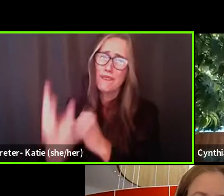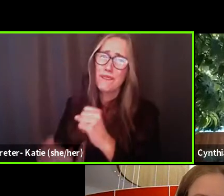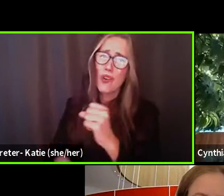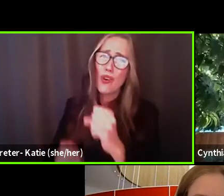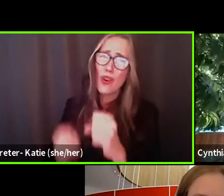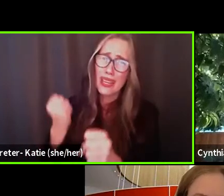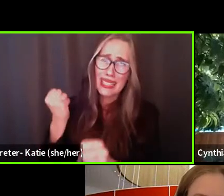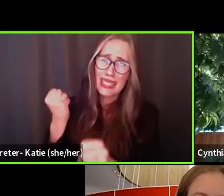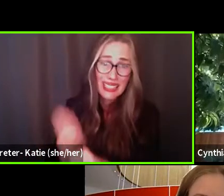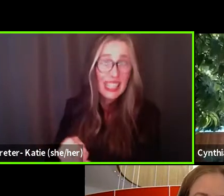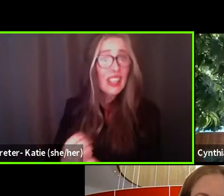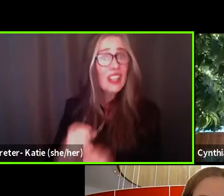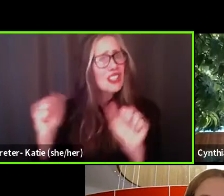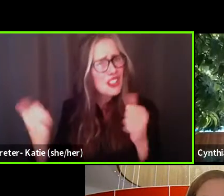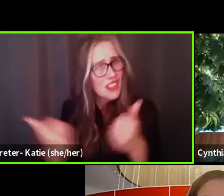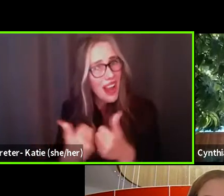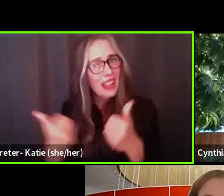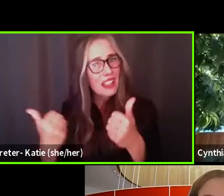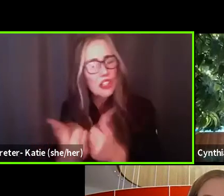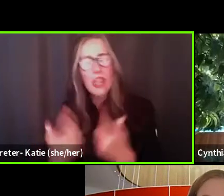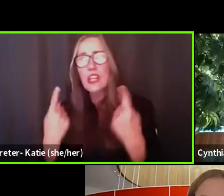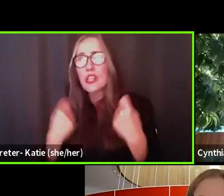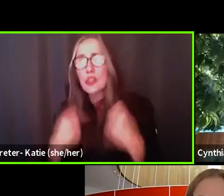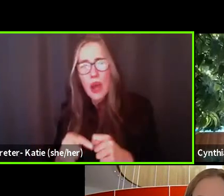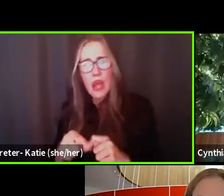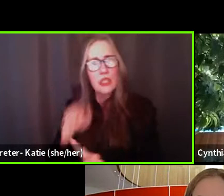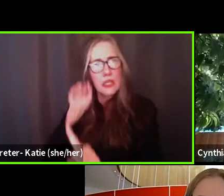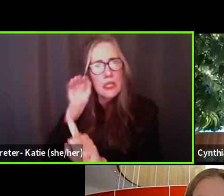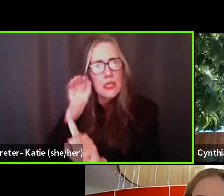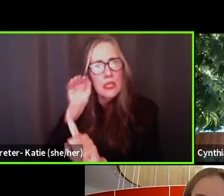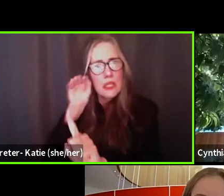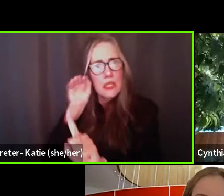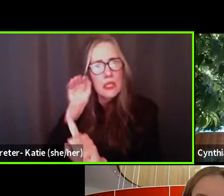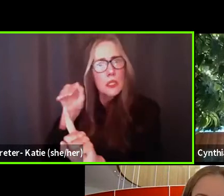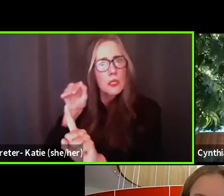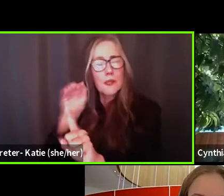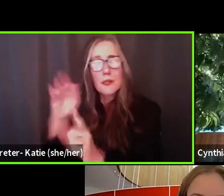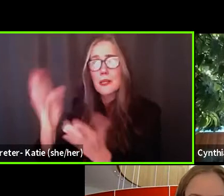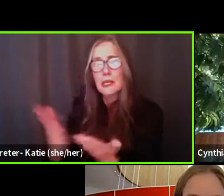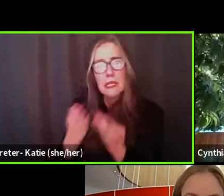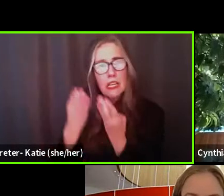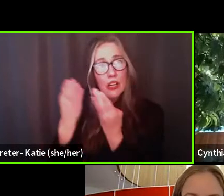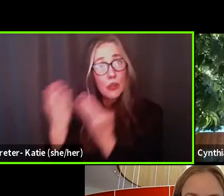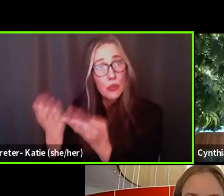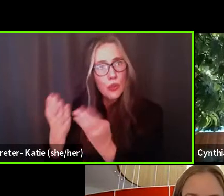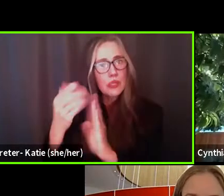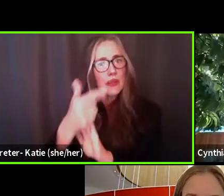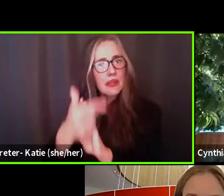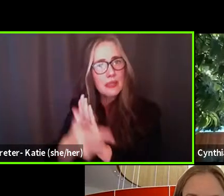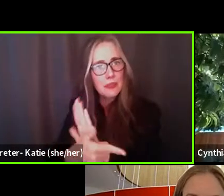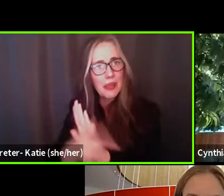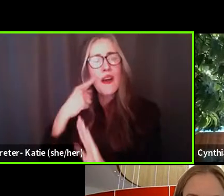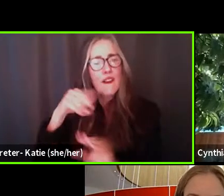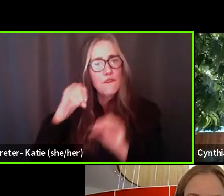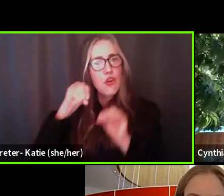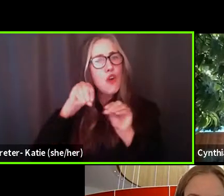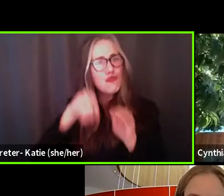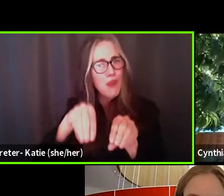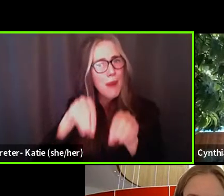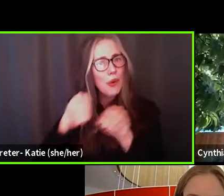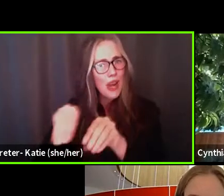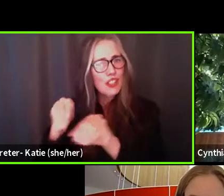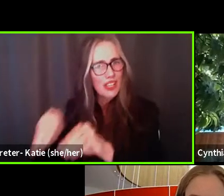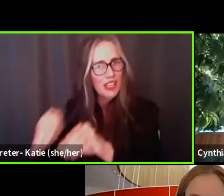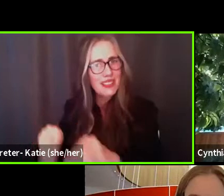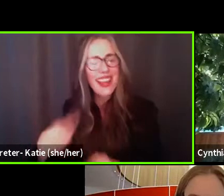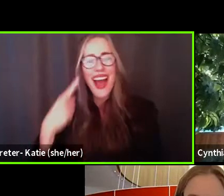our fourth year introducing a bill for reparations and we are very excited and i'm very excited to be able